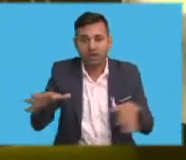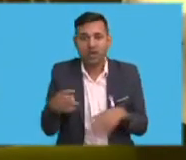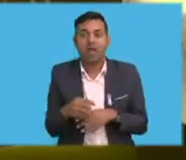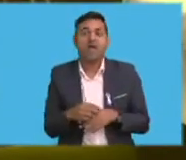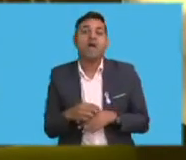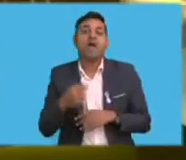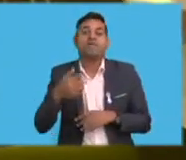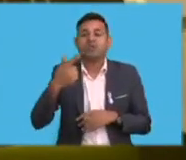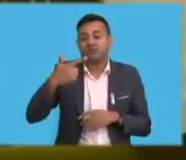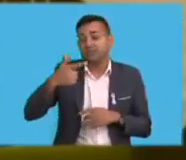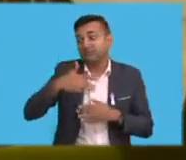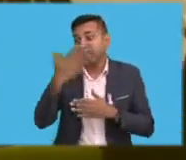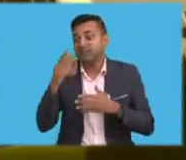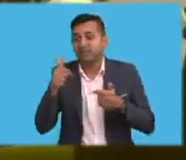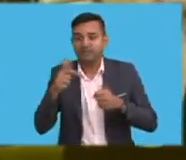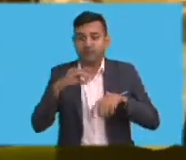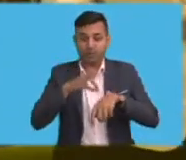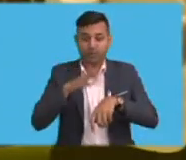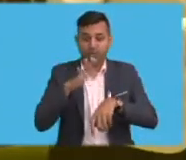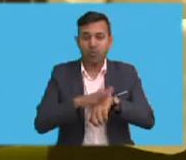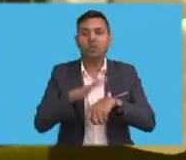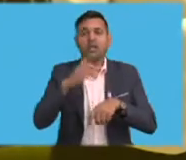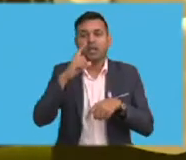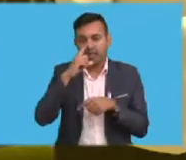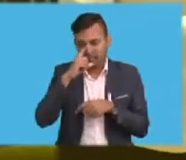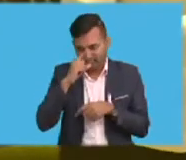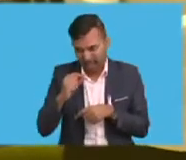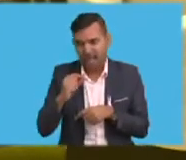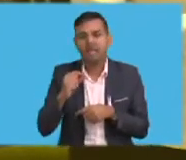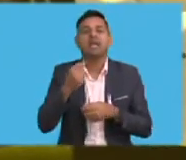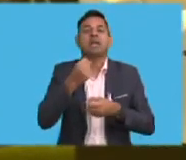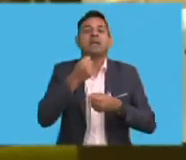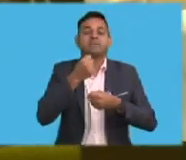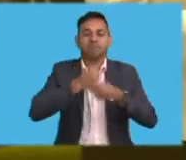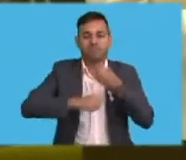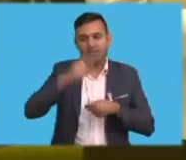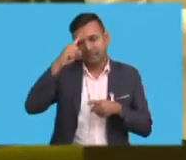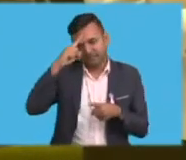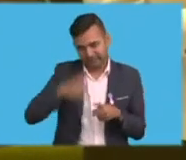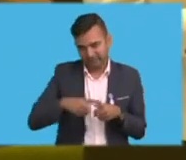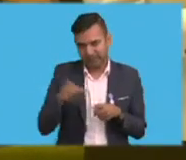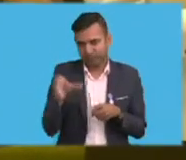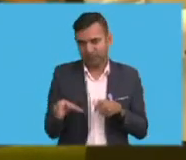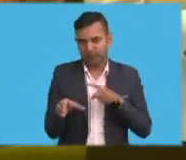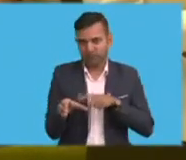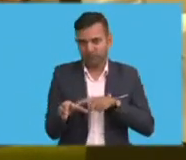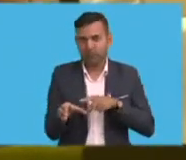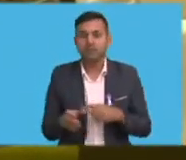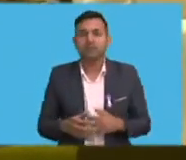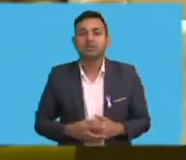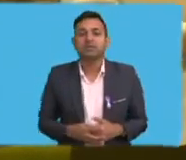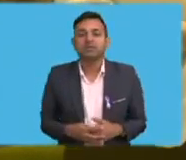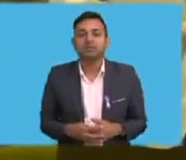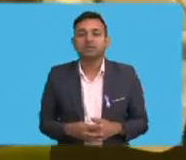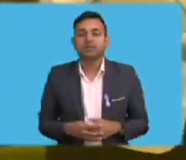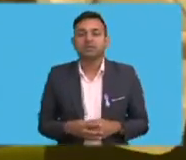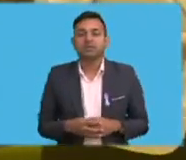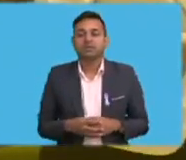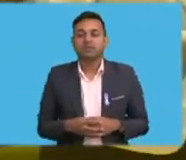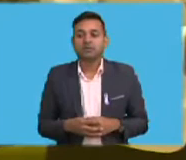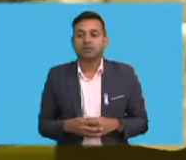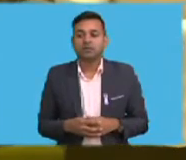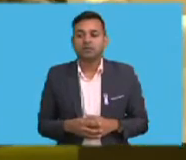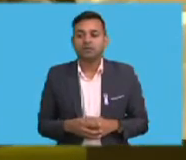infected mosquitoes. Another interesting factor, Madam Speaker, which is more effective dengue aegypti, which is more effective